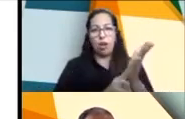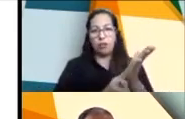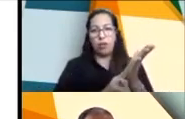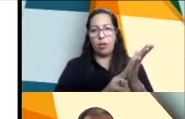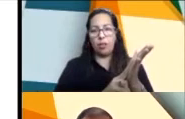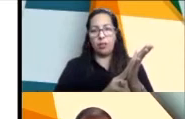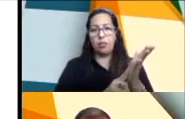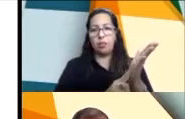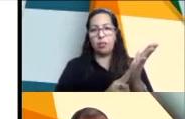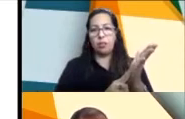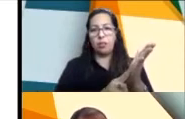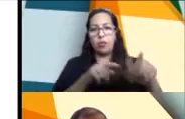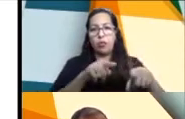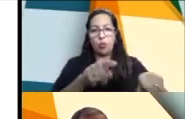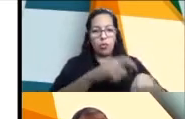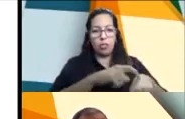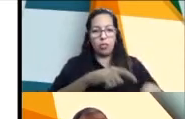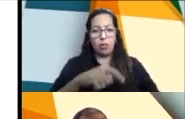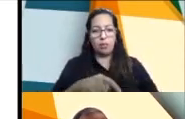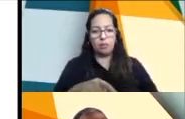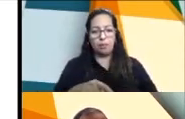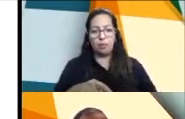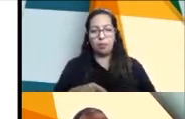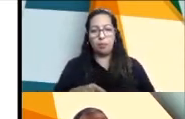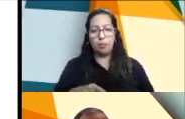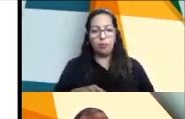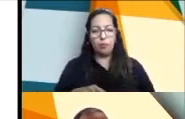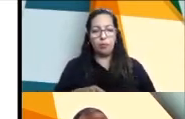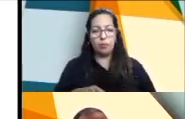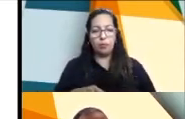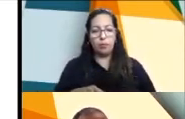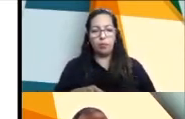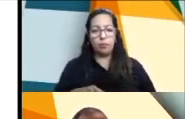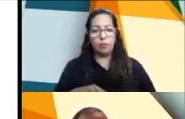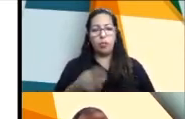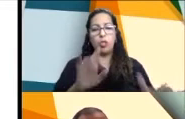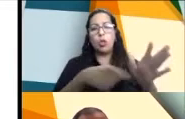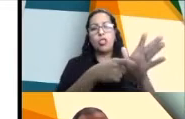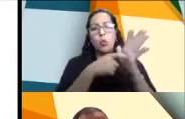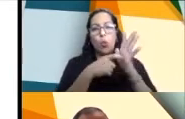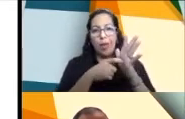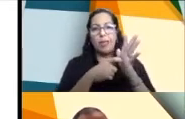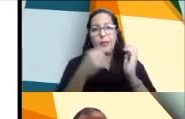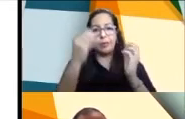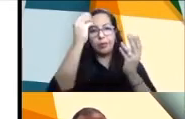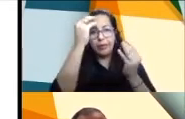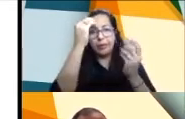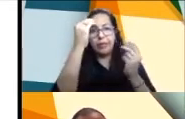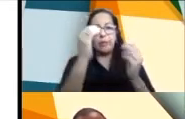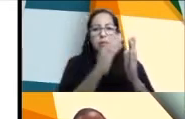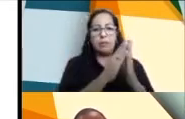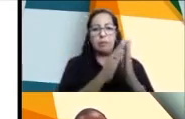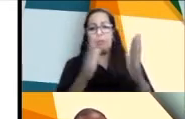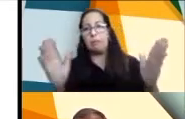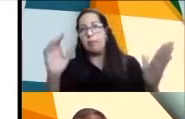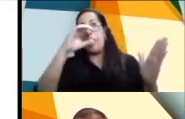within their terms. So it is required to consider these 6 years, assuming